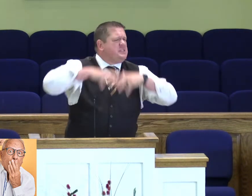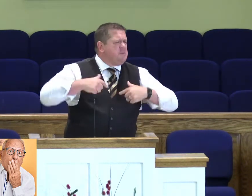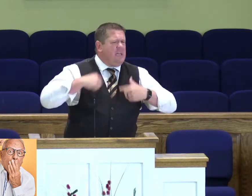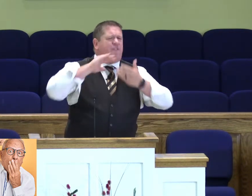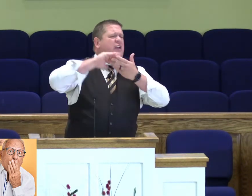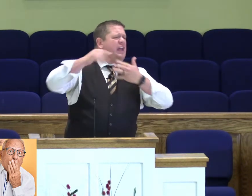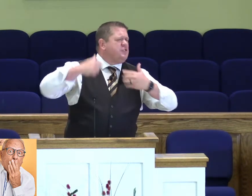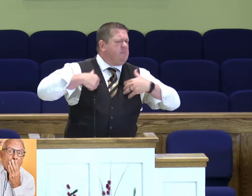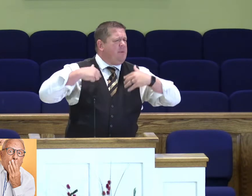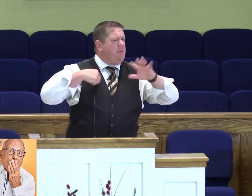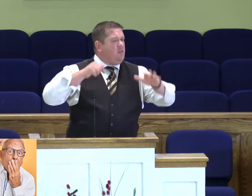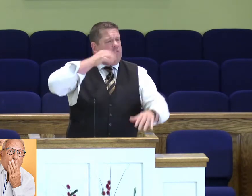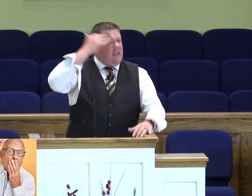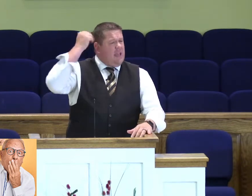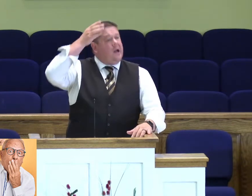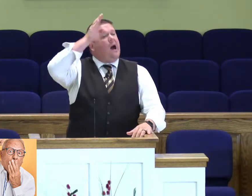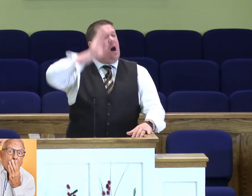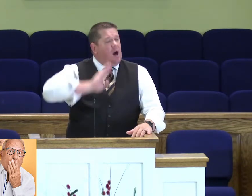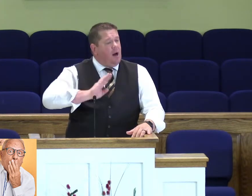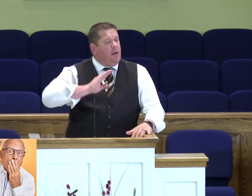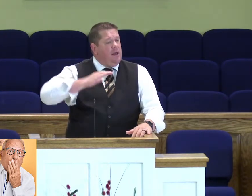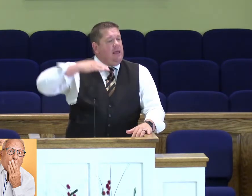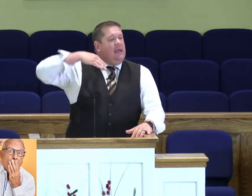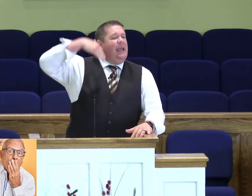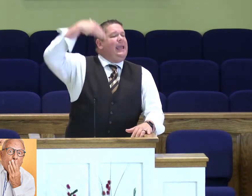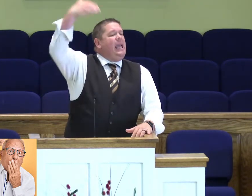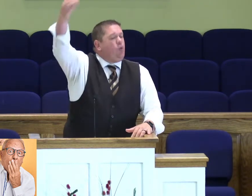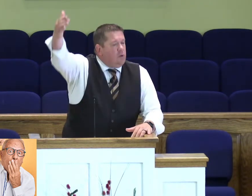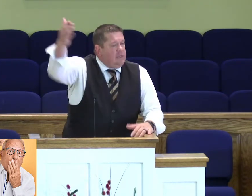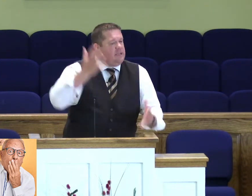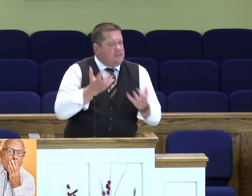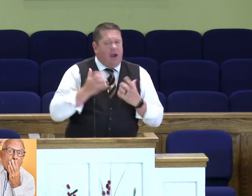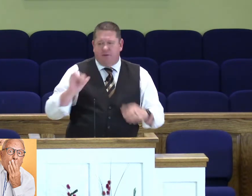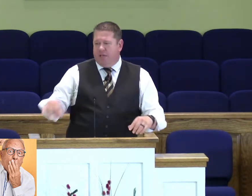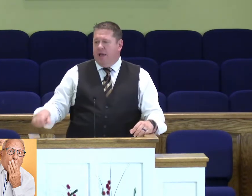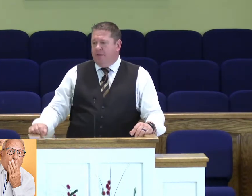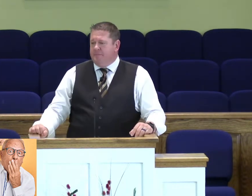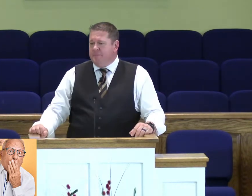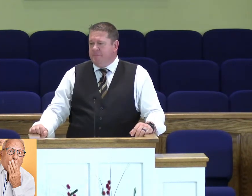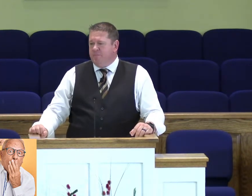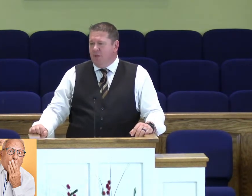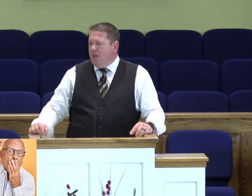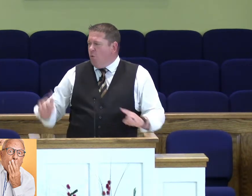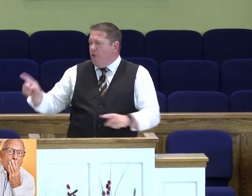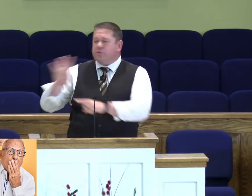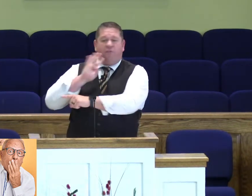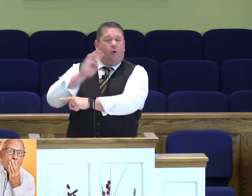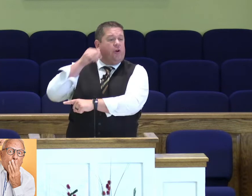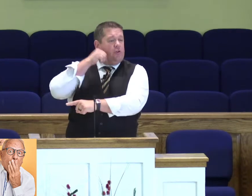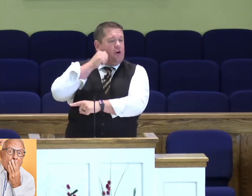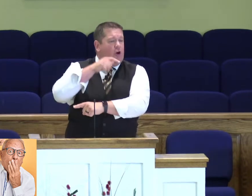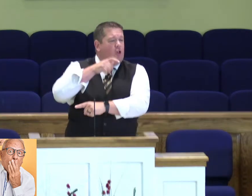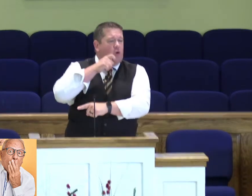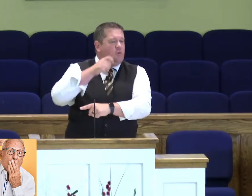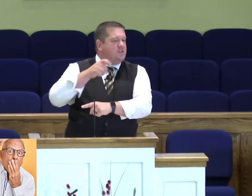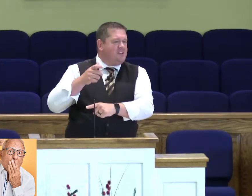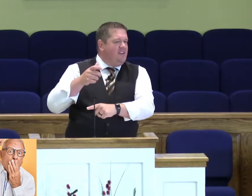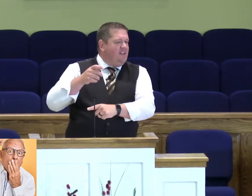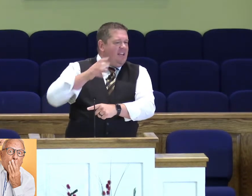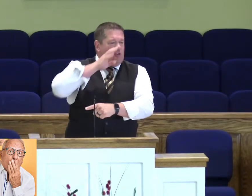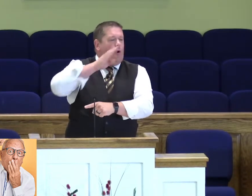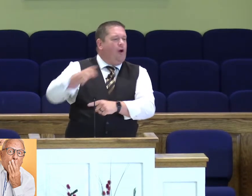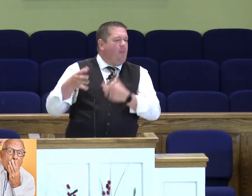Oh, he blesses me and he forgives me. But don't forget, God equally desires that. While there was a 4-year-old girl who